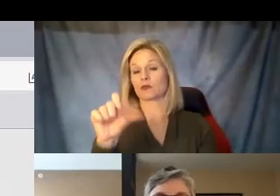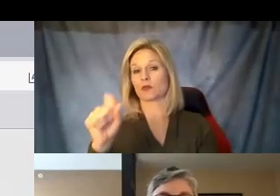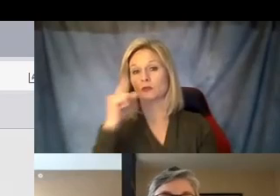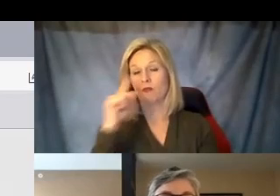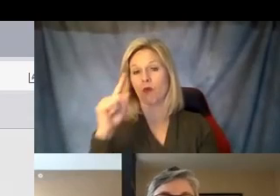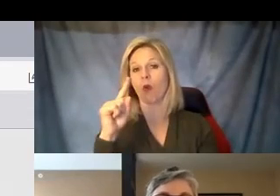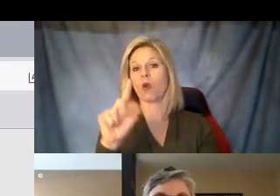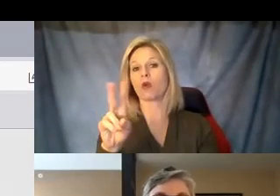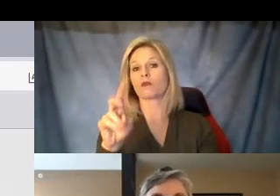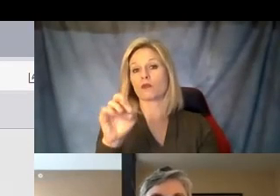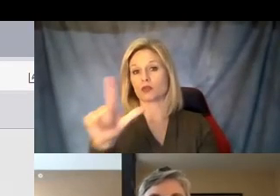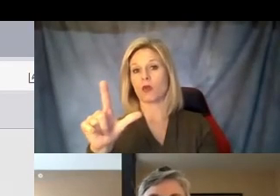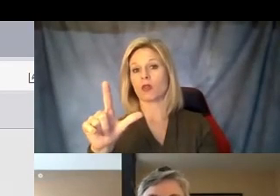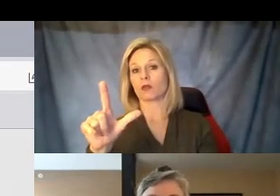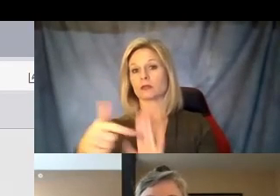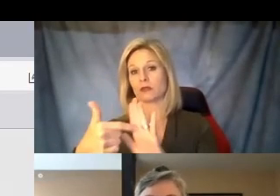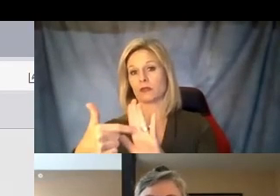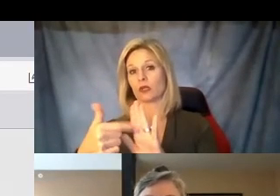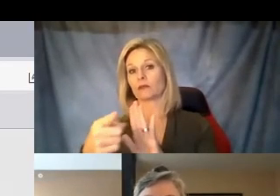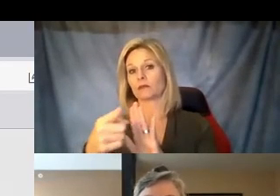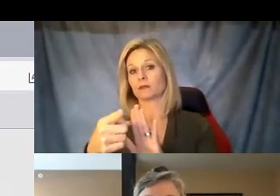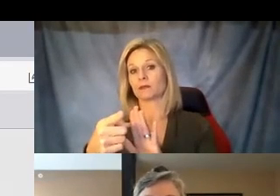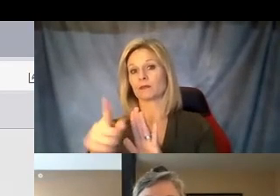virtual delivery. And if you'll slide down there,